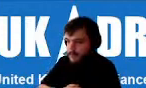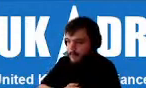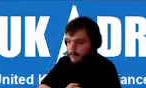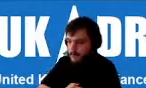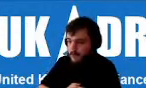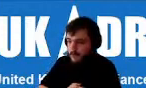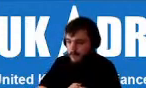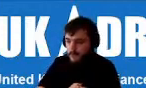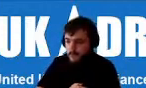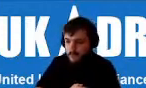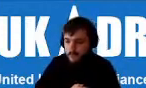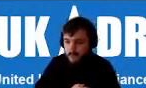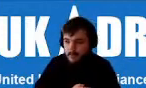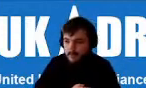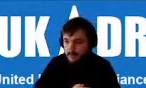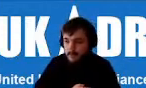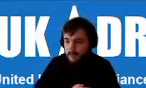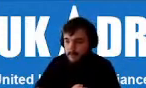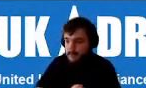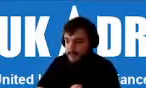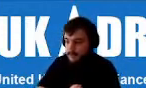that's more than 500.